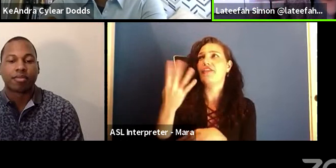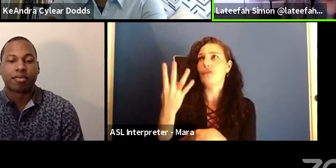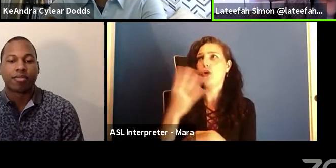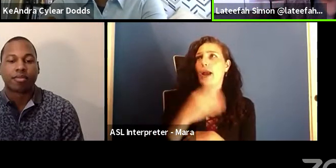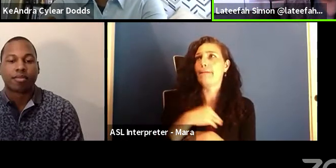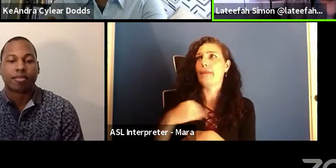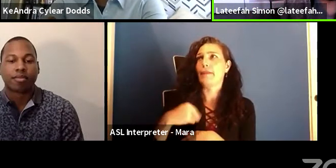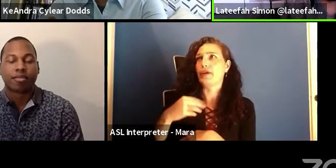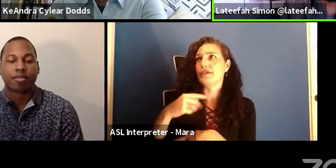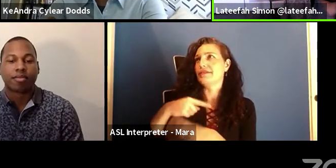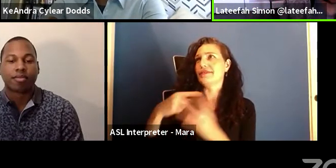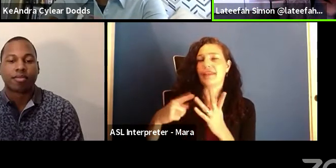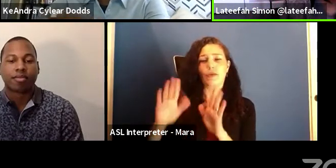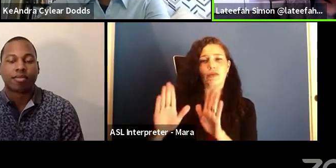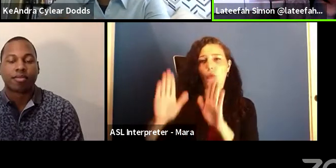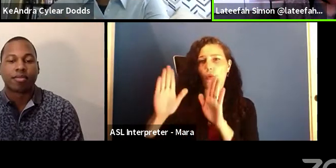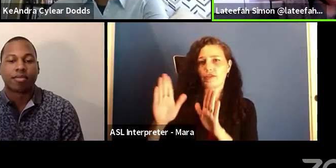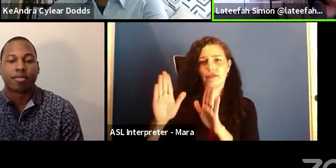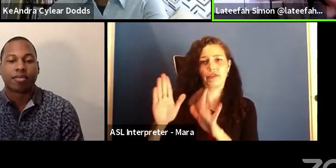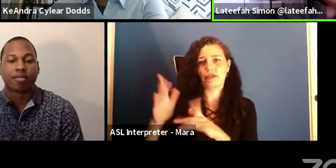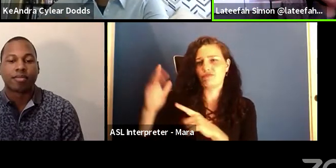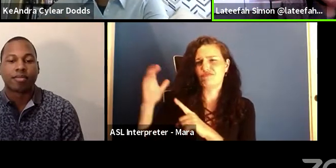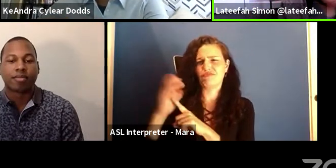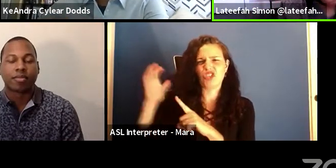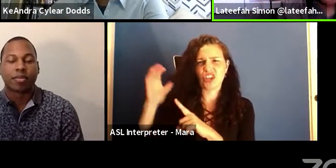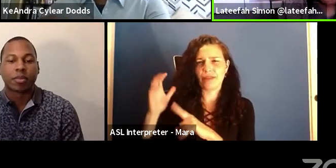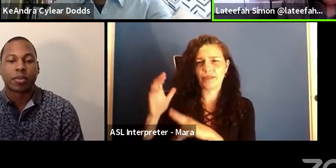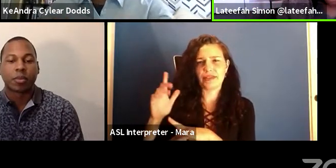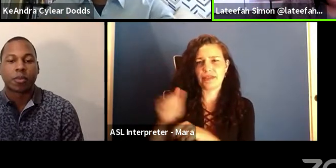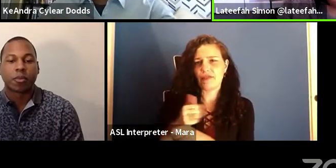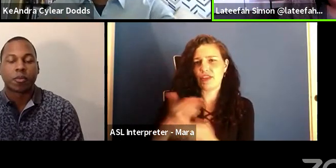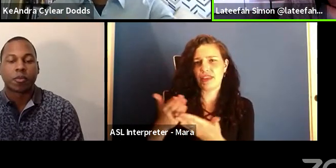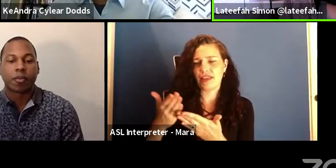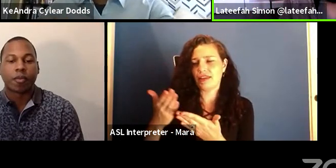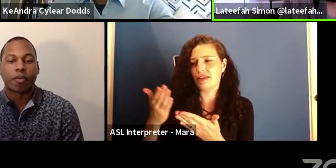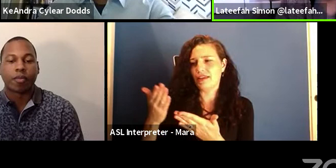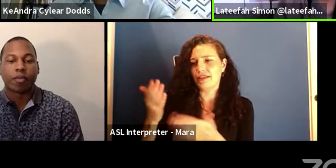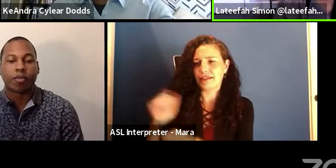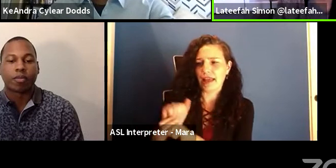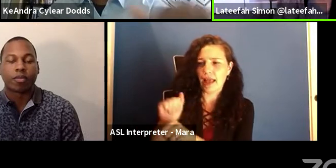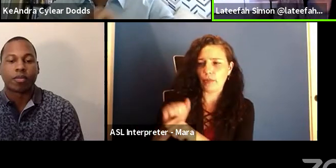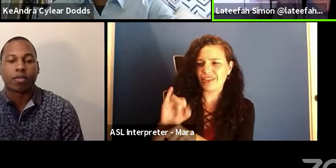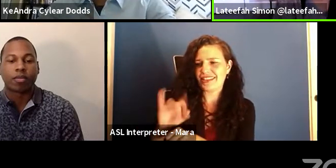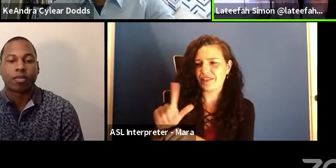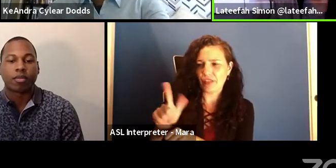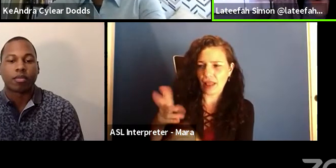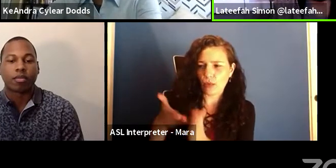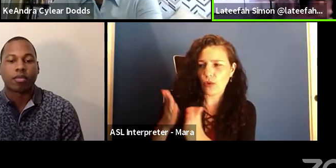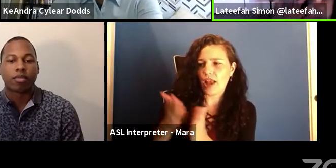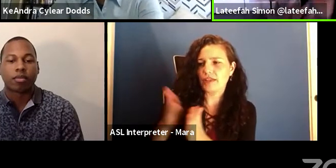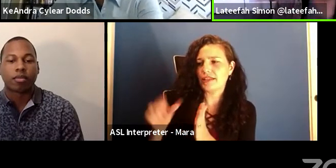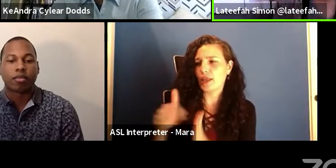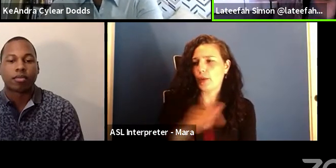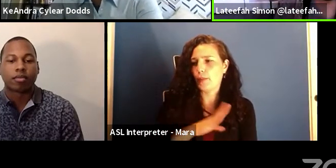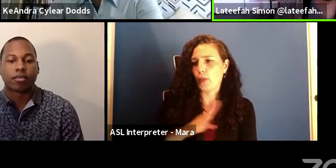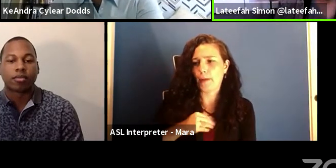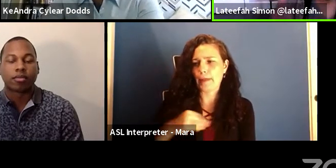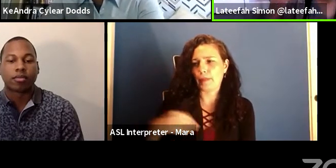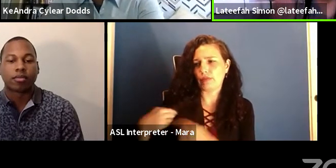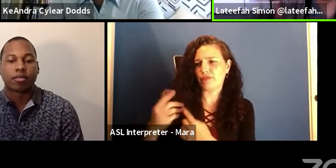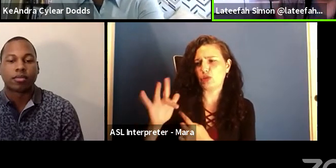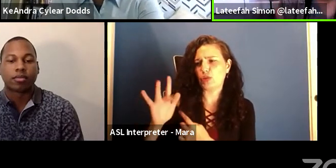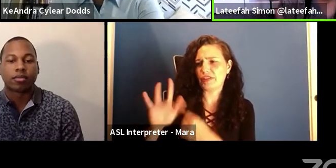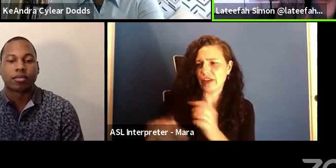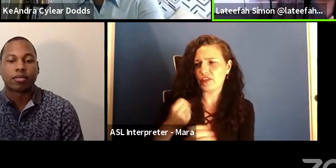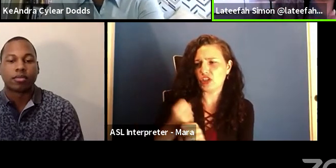who's just a champion for all things equity and civil rights. He's another board member, but over 25 years of elected experience. It's good to have ideas, but